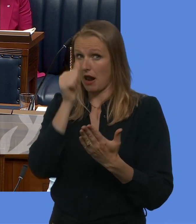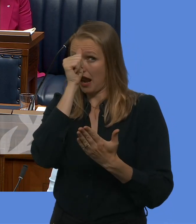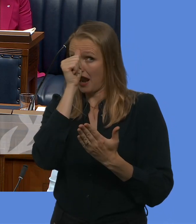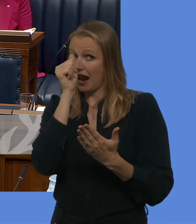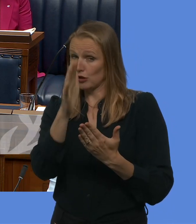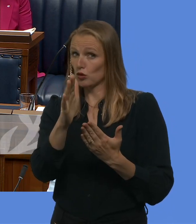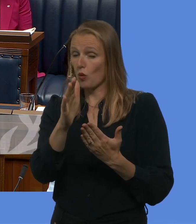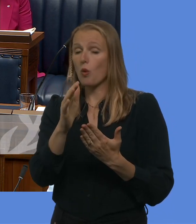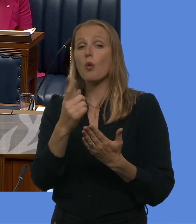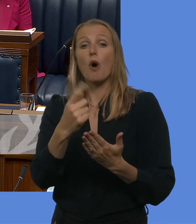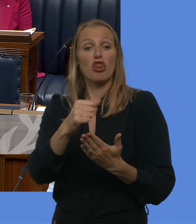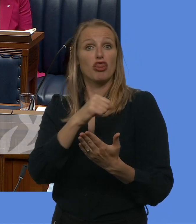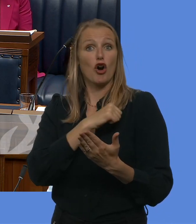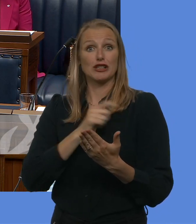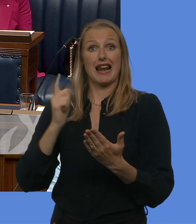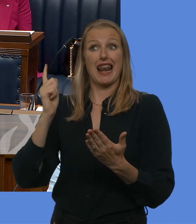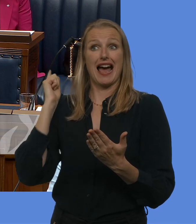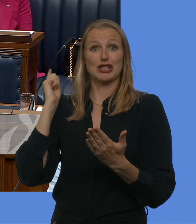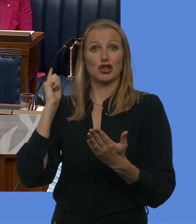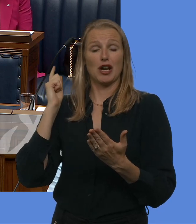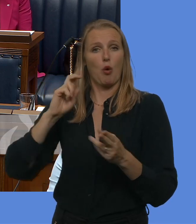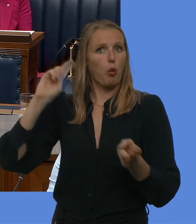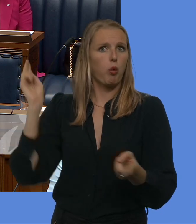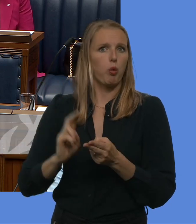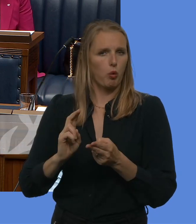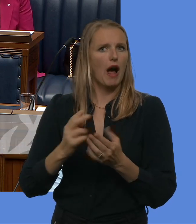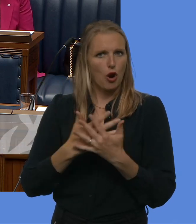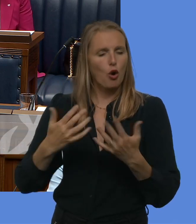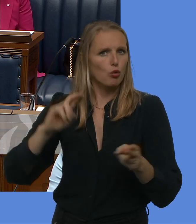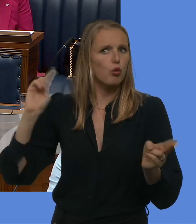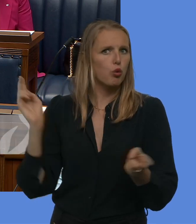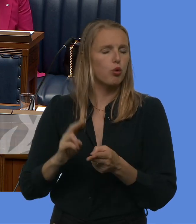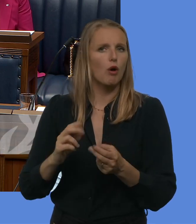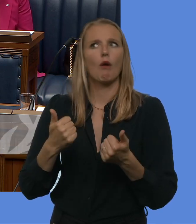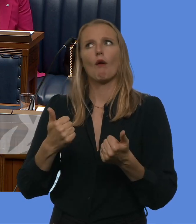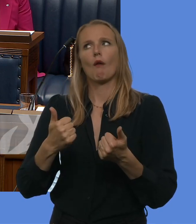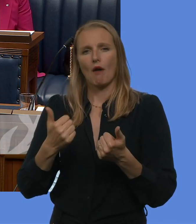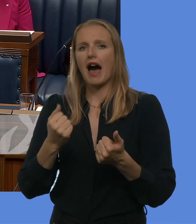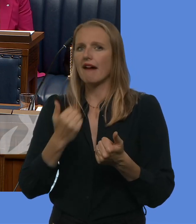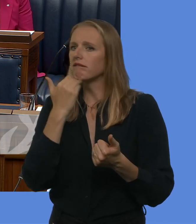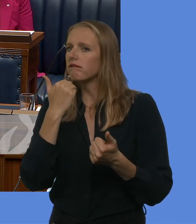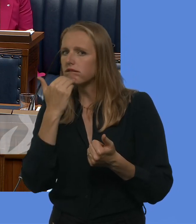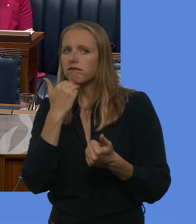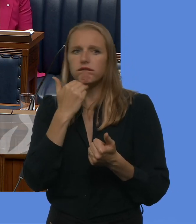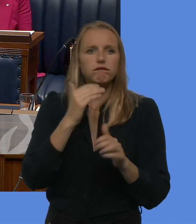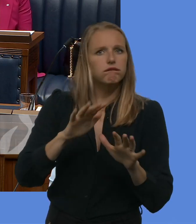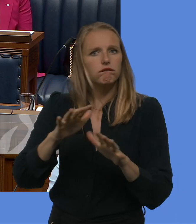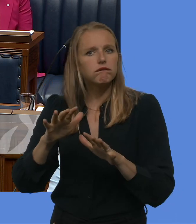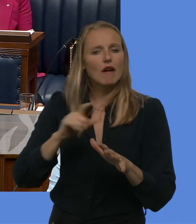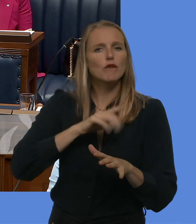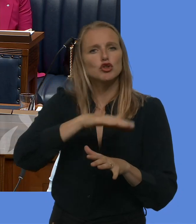that figure of 1,000 has been reduced by several hundreds, and we continue to make progress. I want to make sure that by